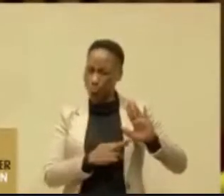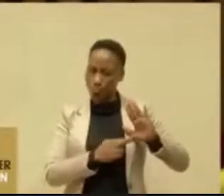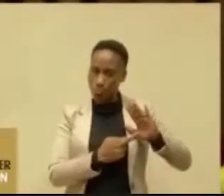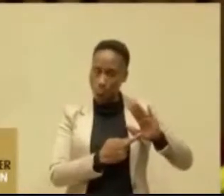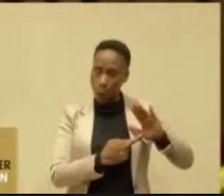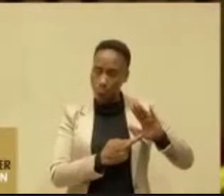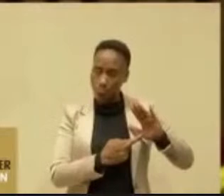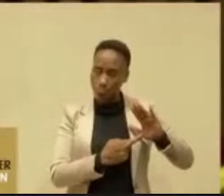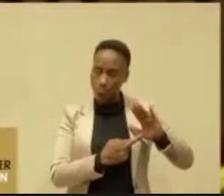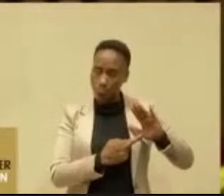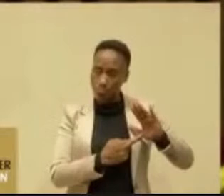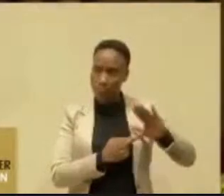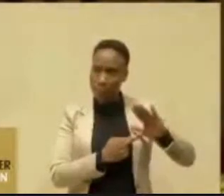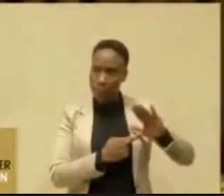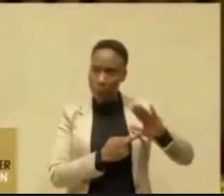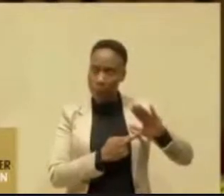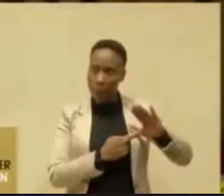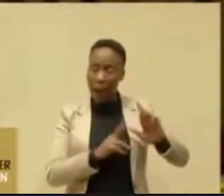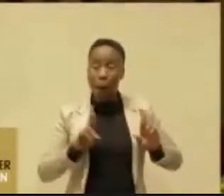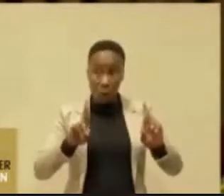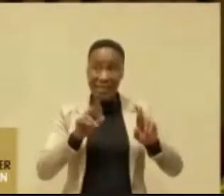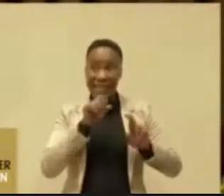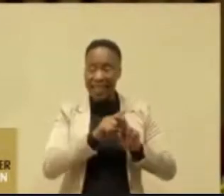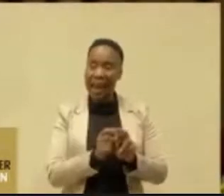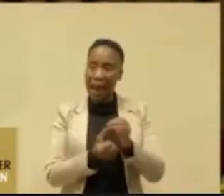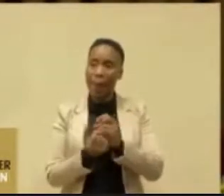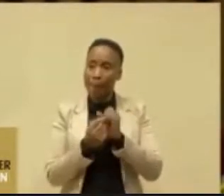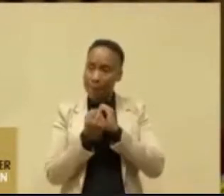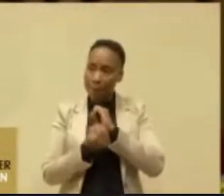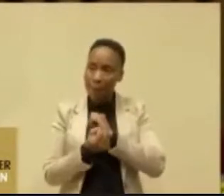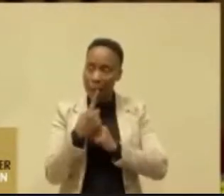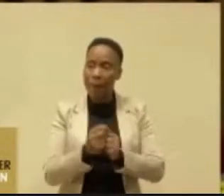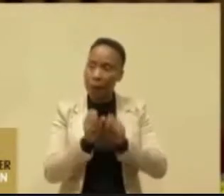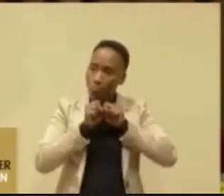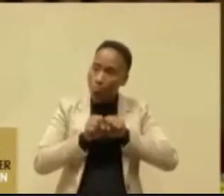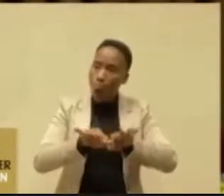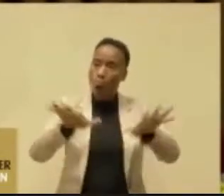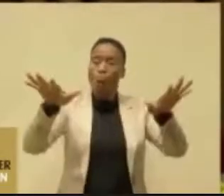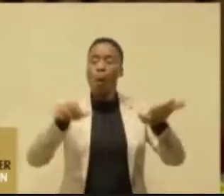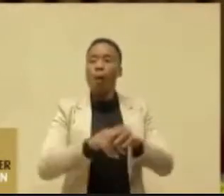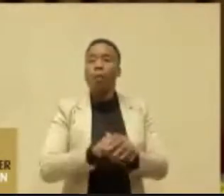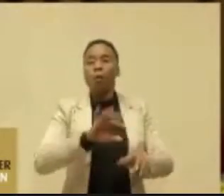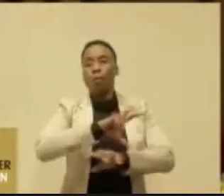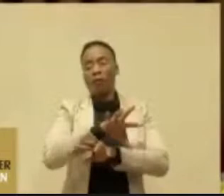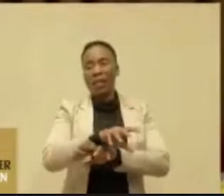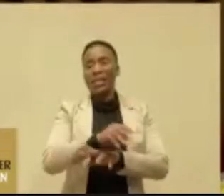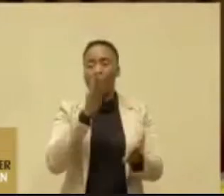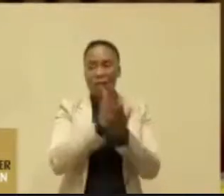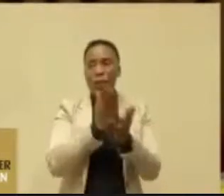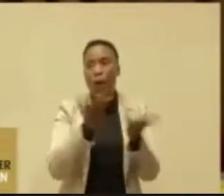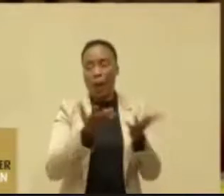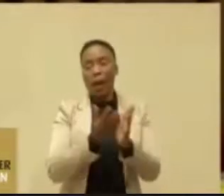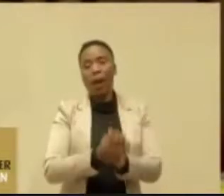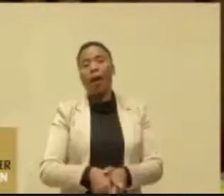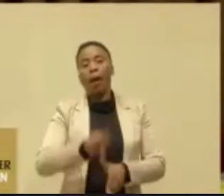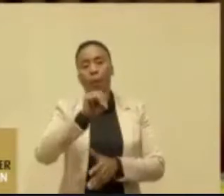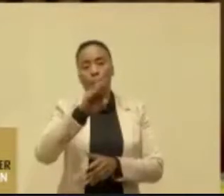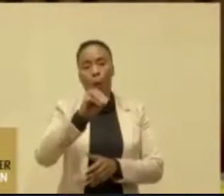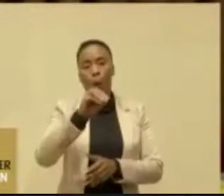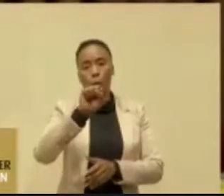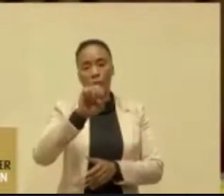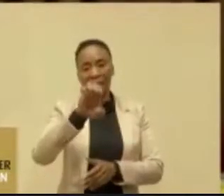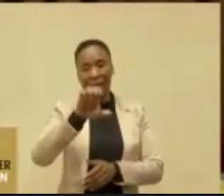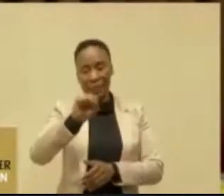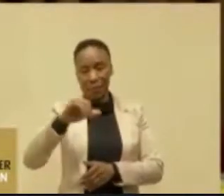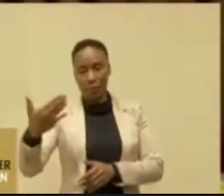in the whole of the province in particular moses goddard because a bullying is there in